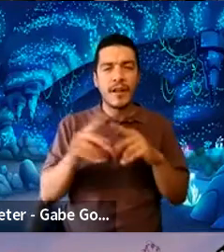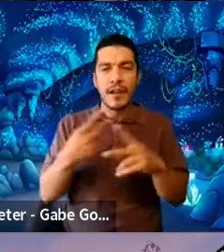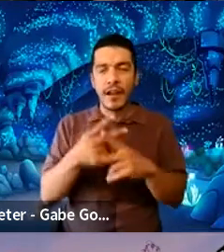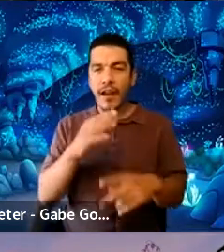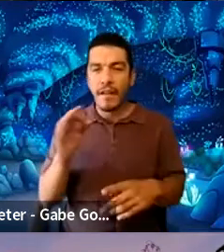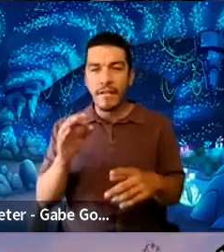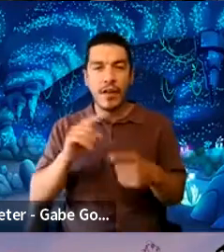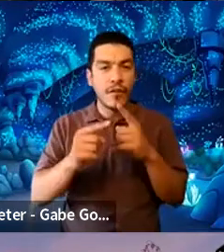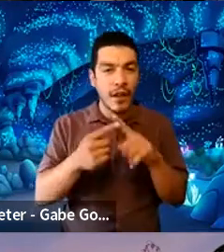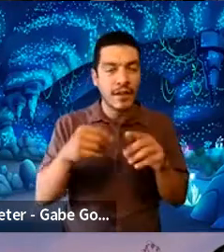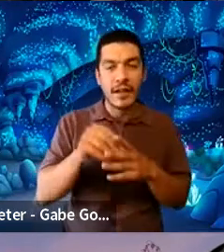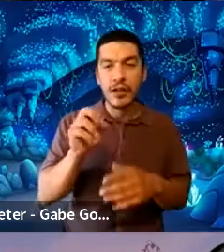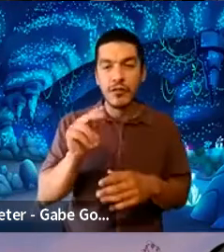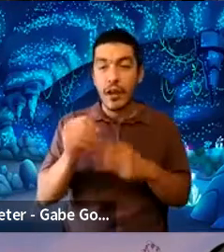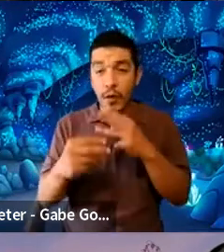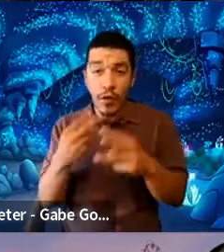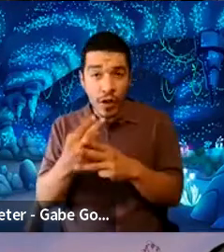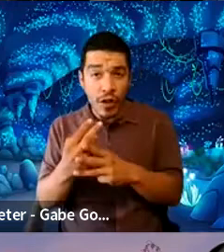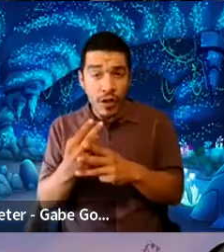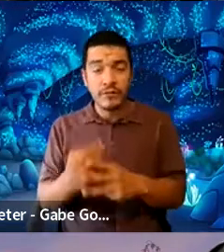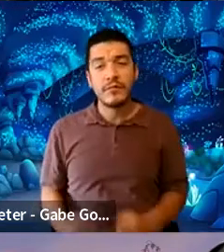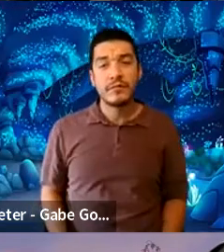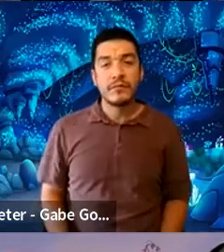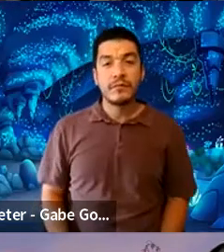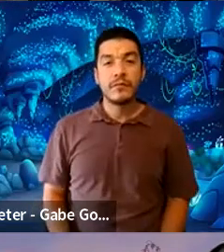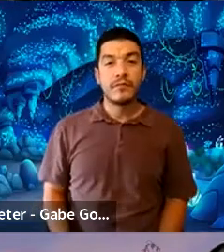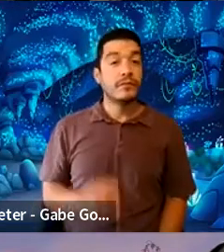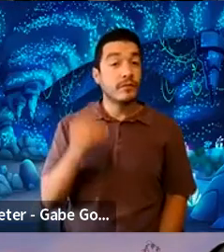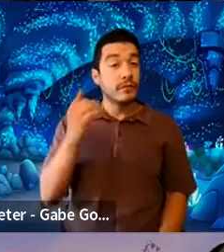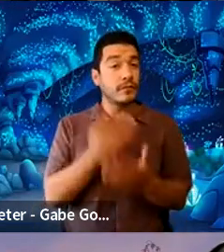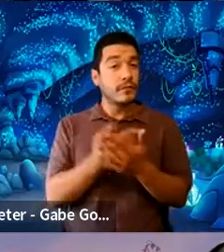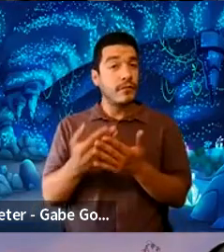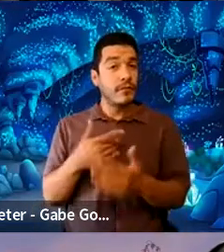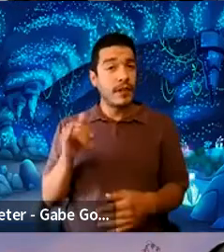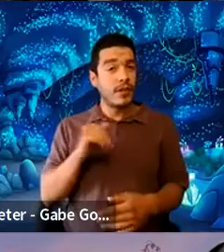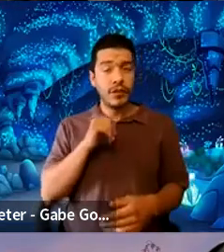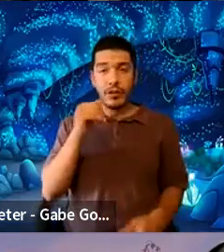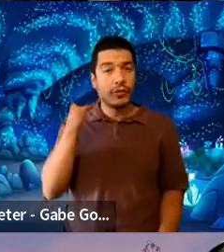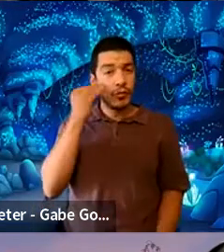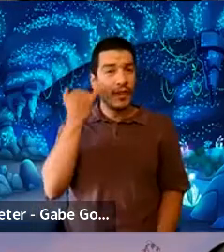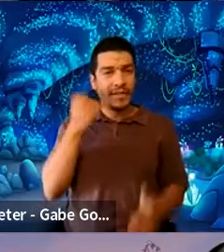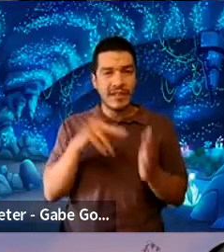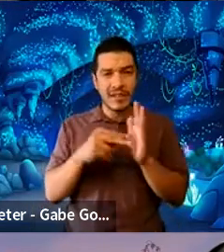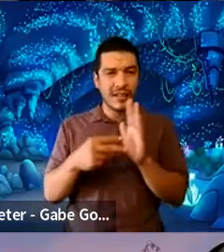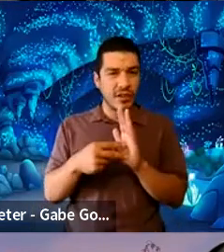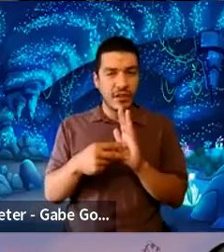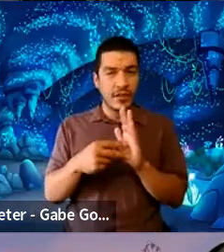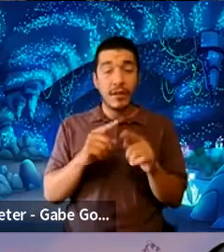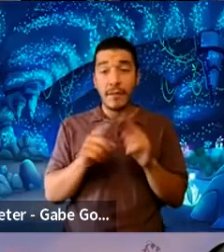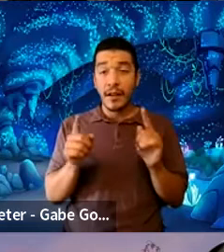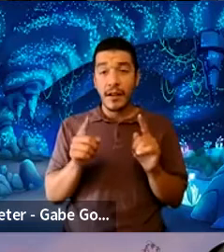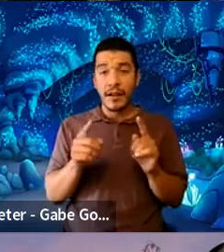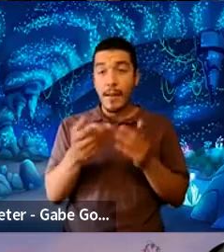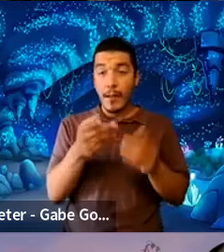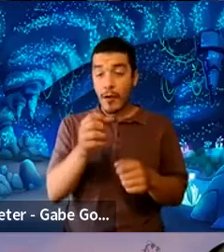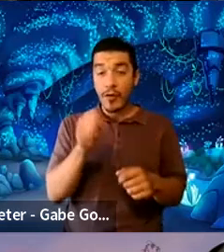friends in Eureka's world. And one thing I also don't know if it was intentional, but maybe